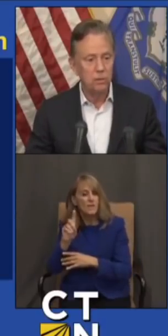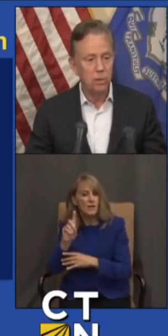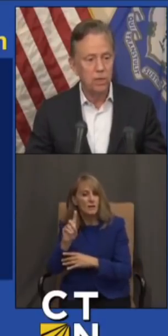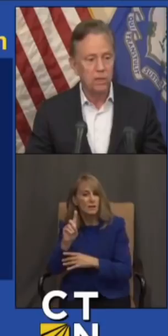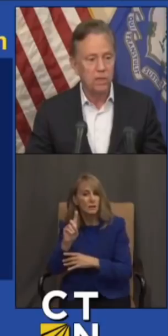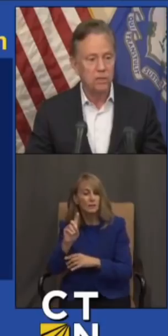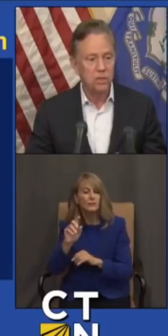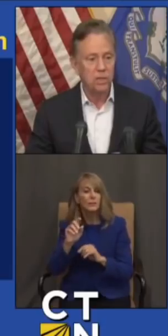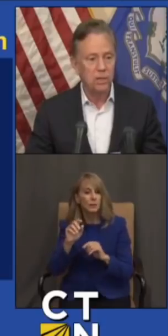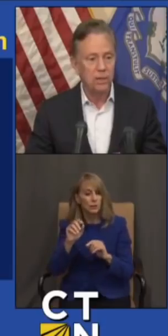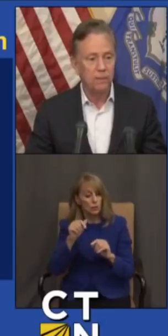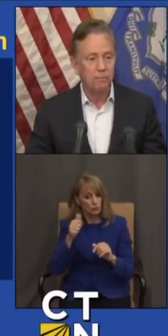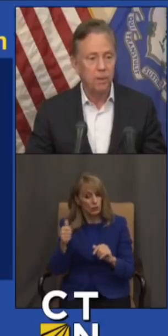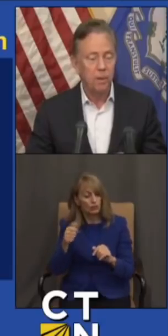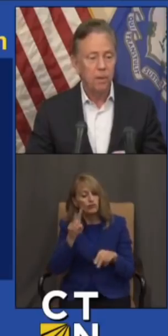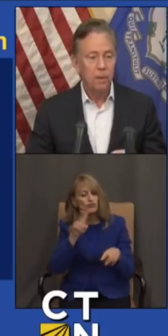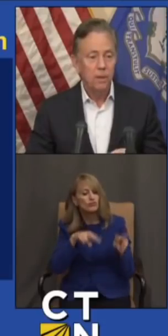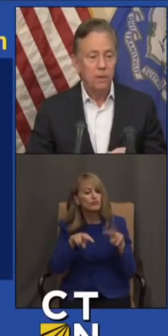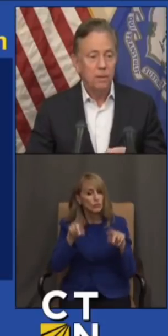noting as you look at this that